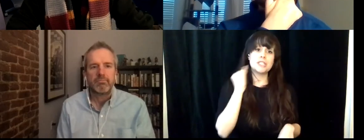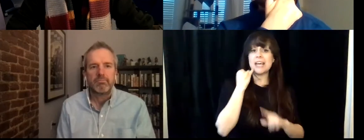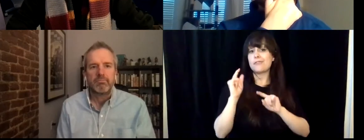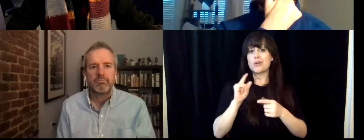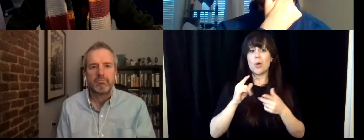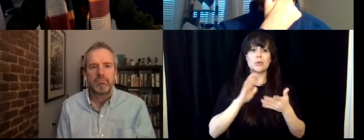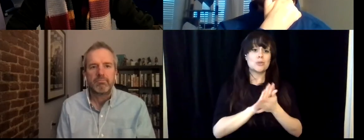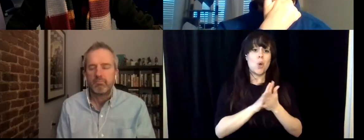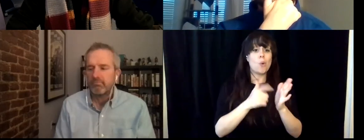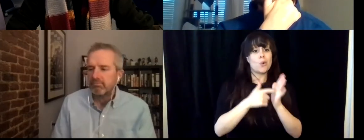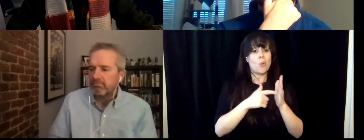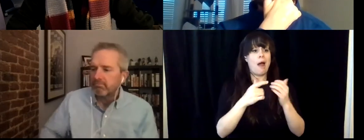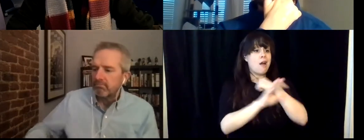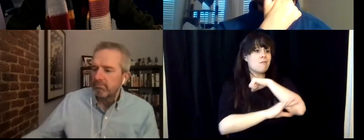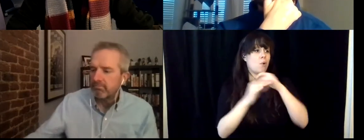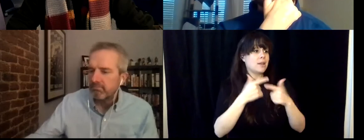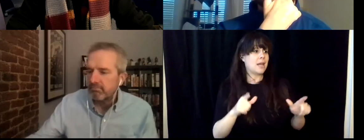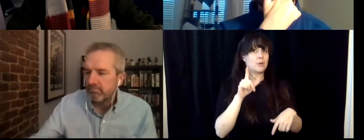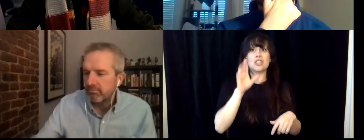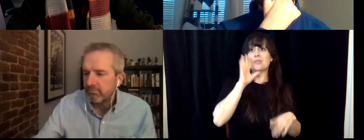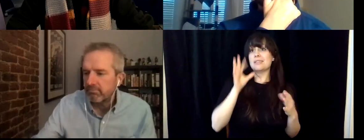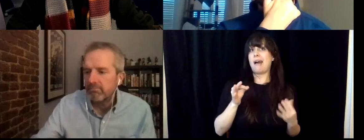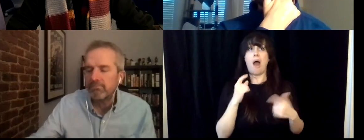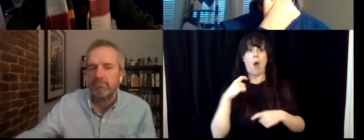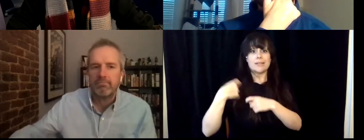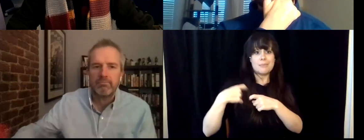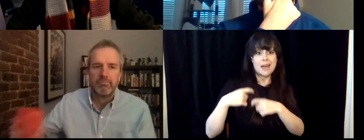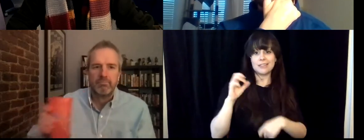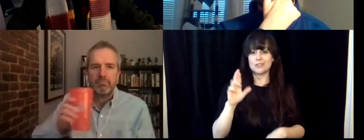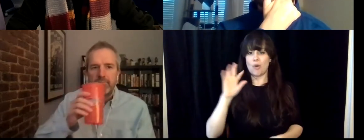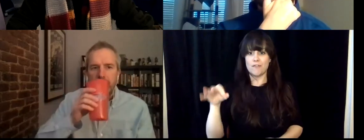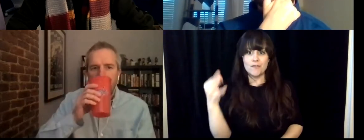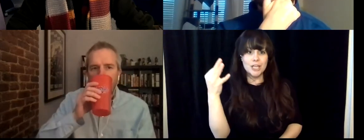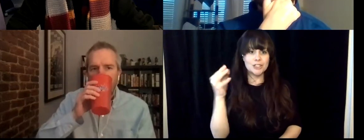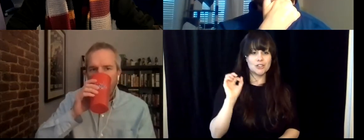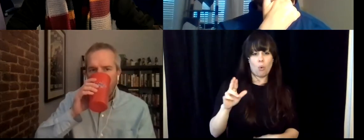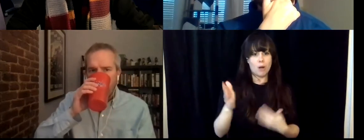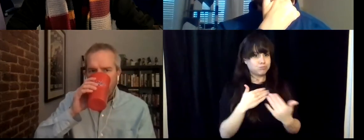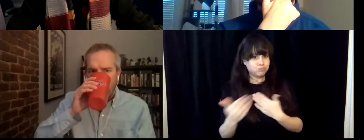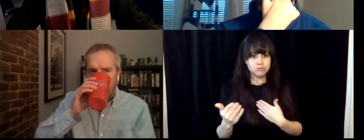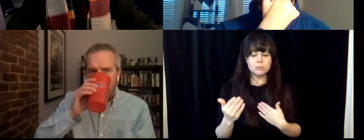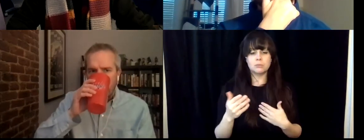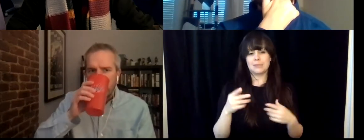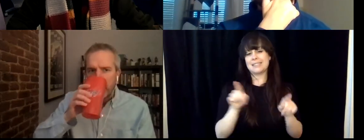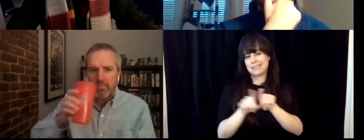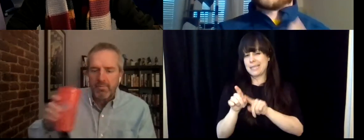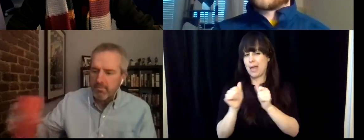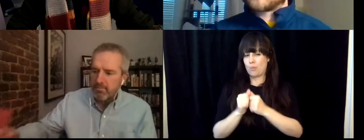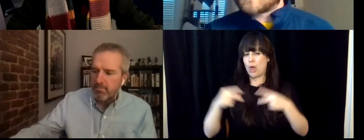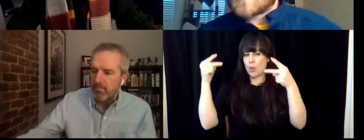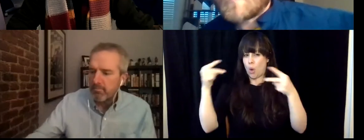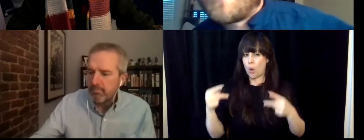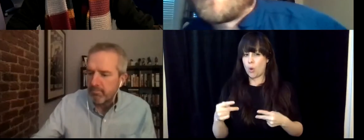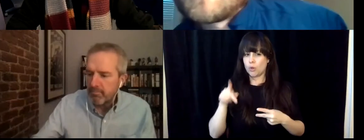or French or something, and you have to learn another language. You need to pick a coding language like C++ or C